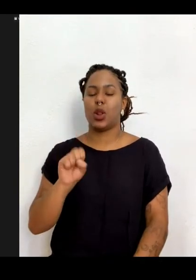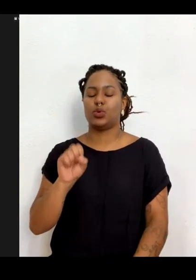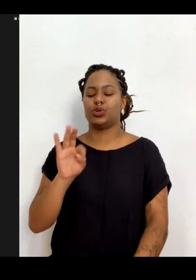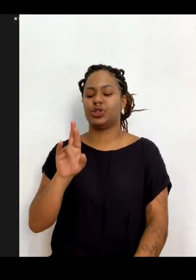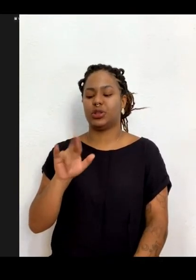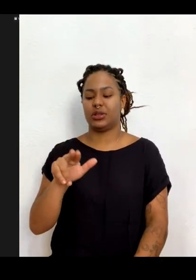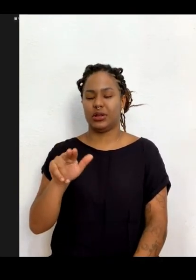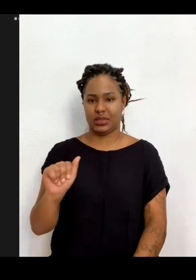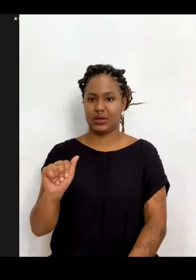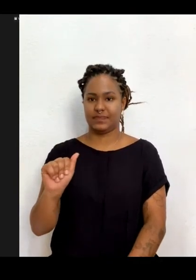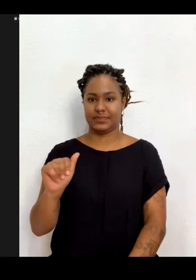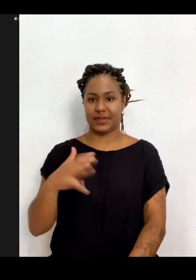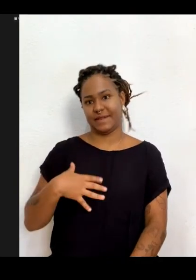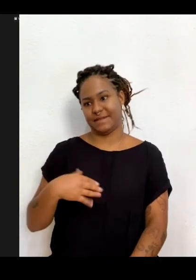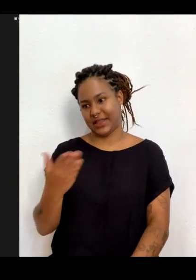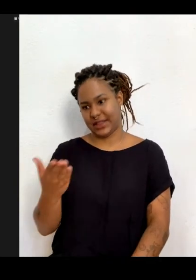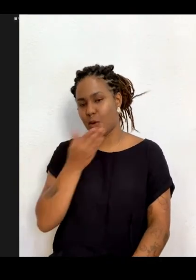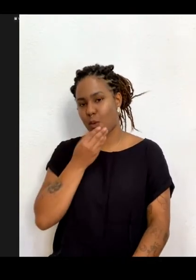foreign